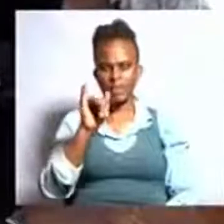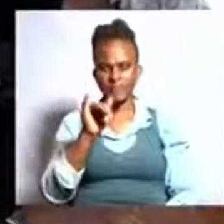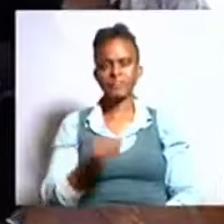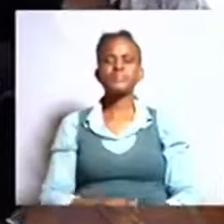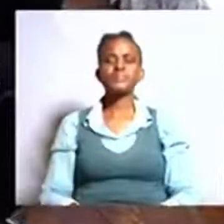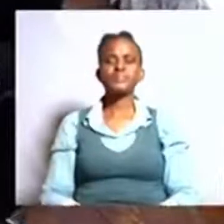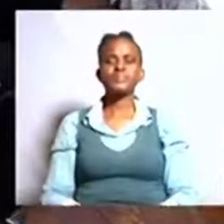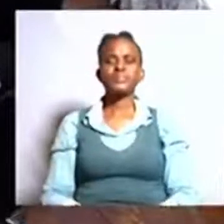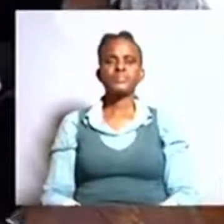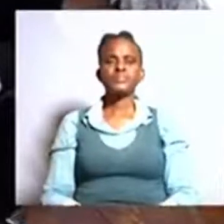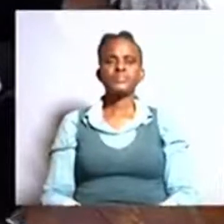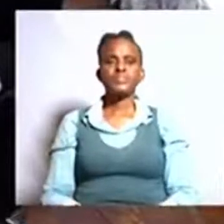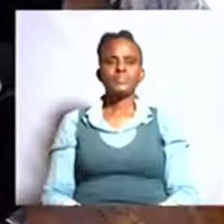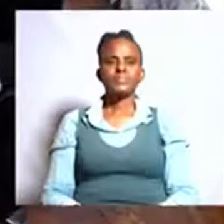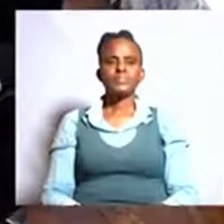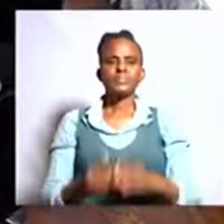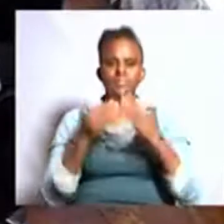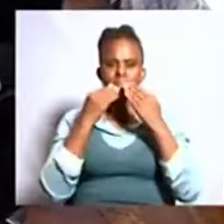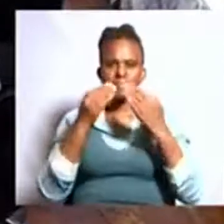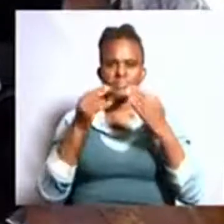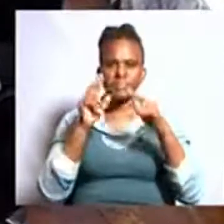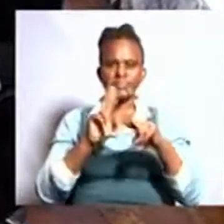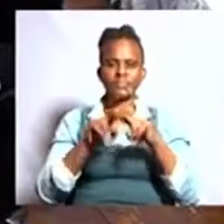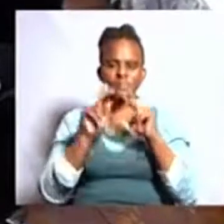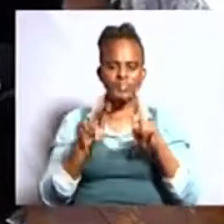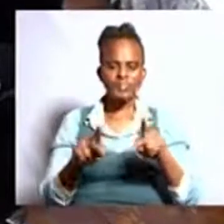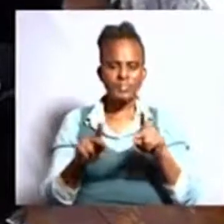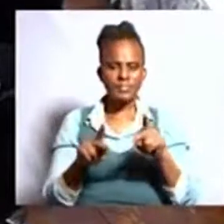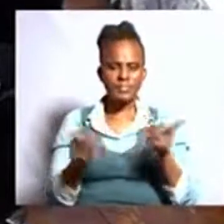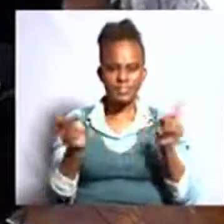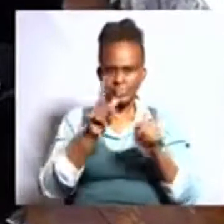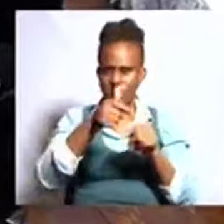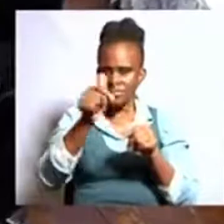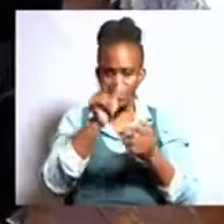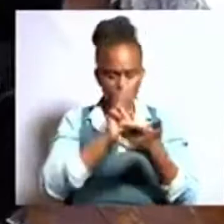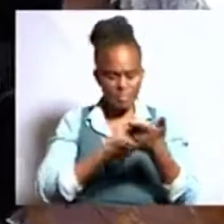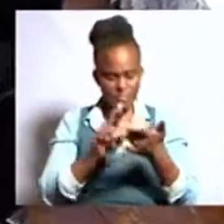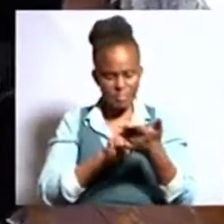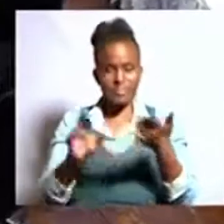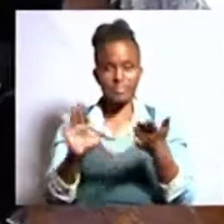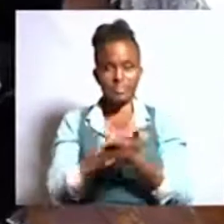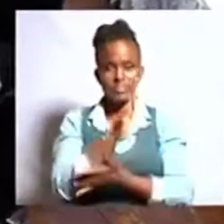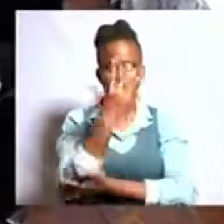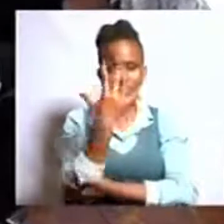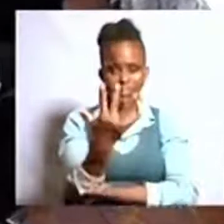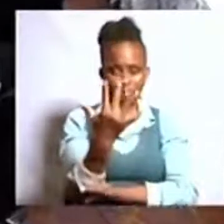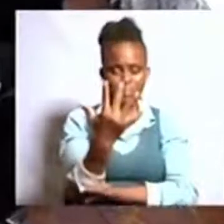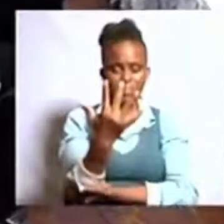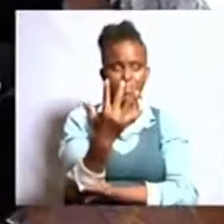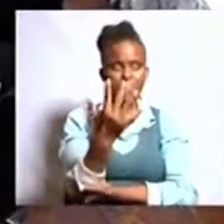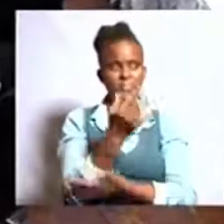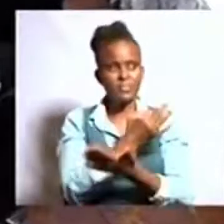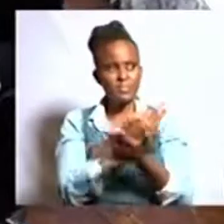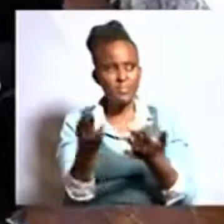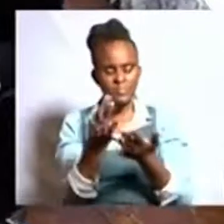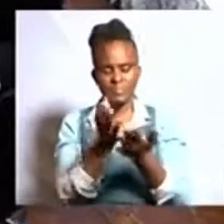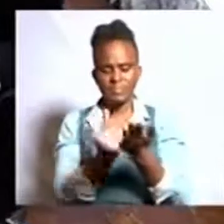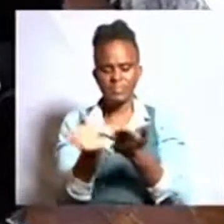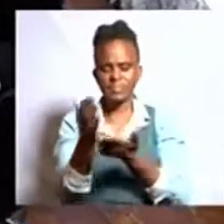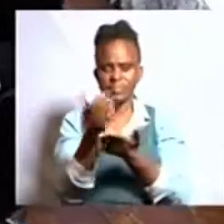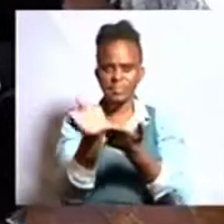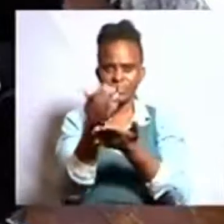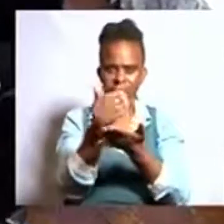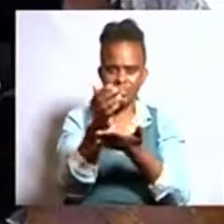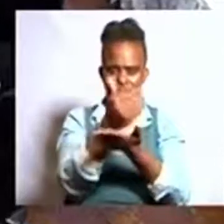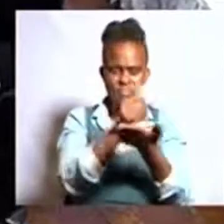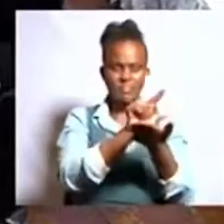Thank you, Chair. Chair, when you read on page 5, failure to recover loans,